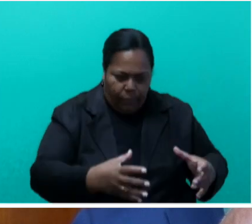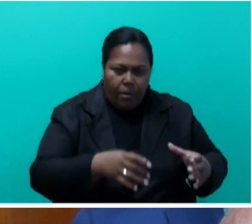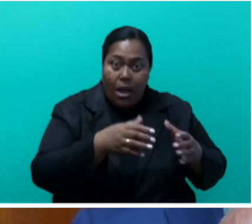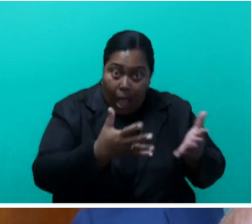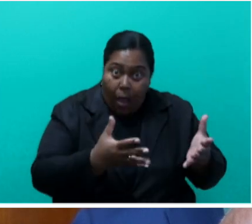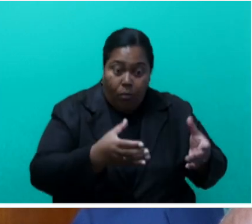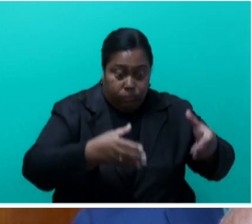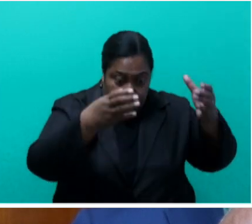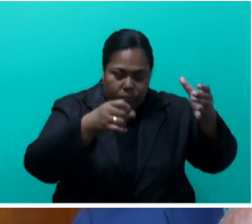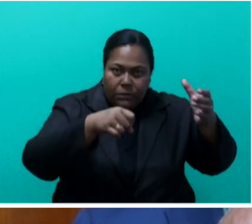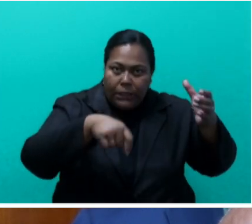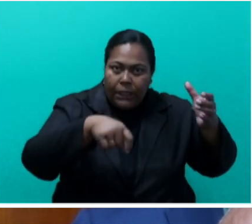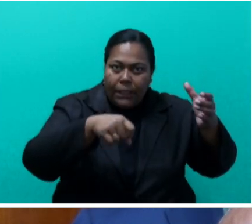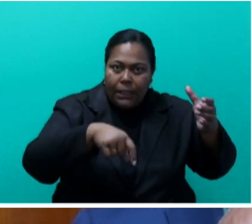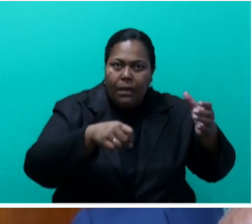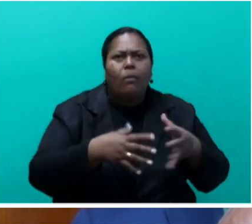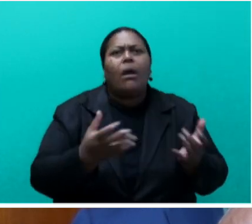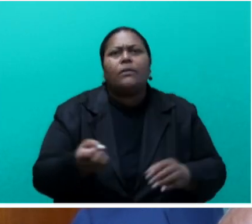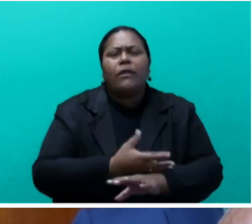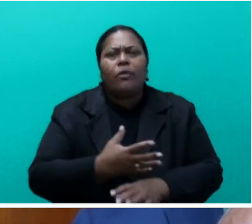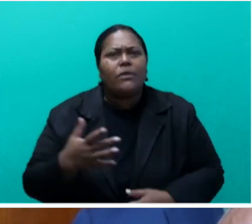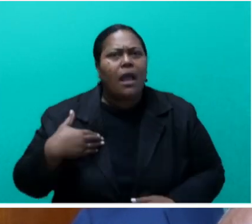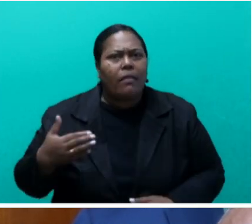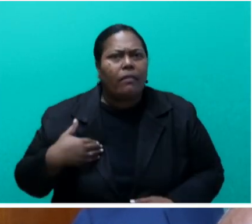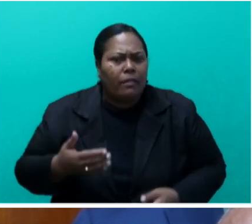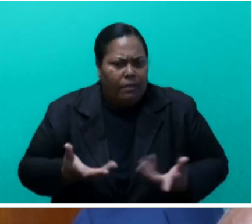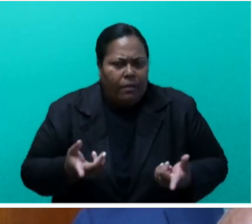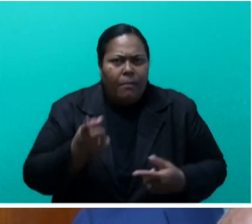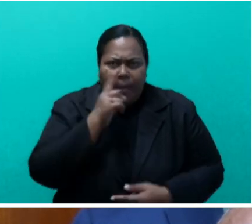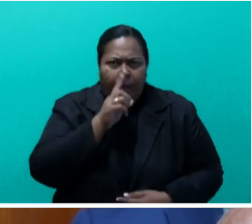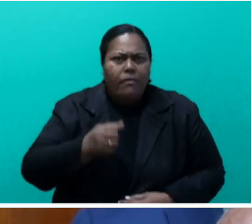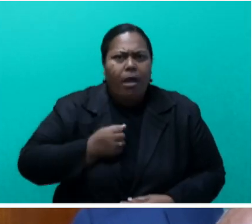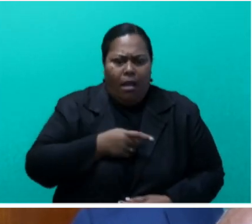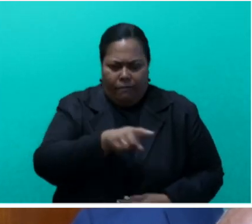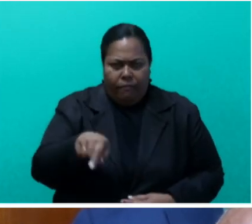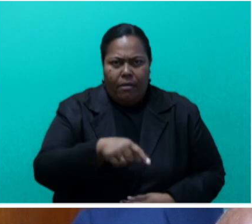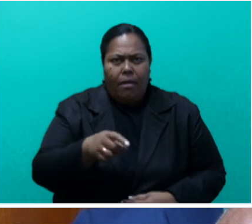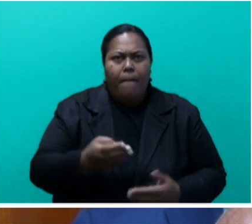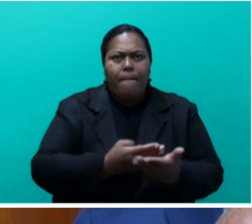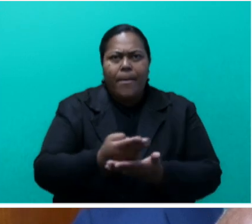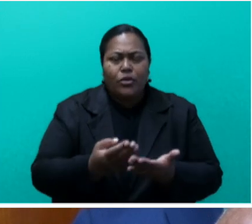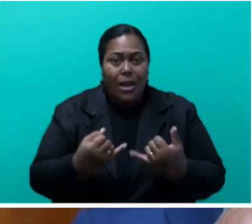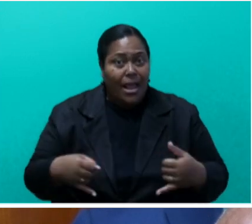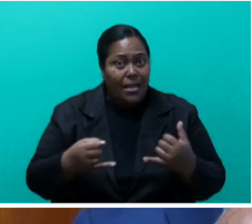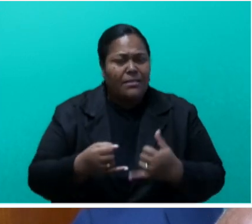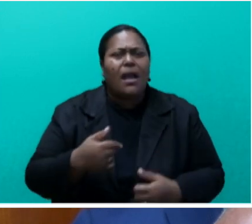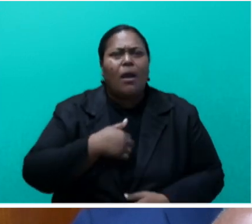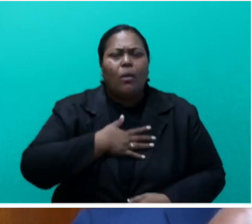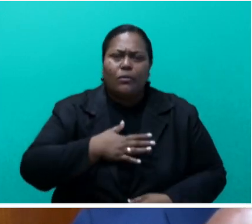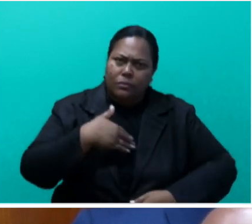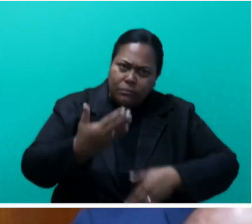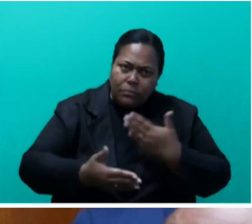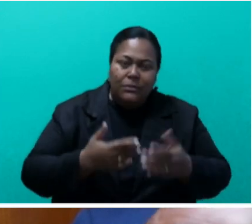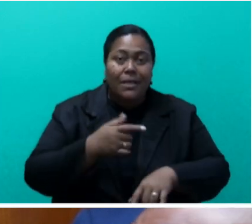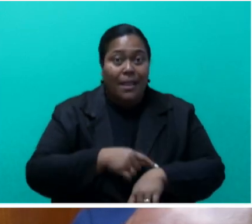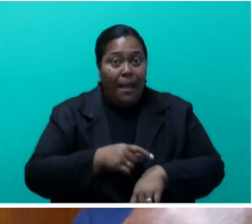health, the livelihoods and the very survival of the people of the Marshall Islands. I wish to take this time to remember those